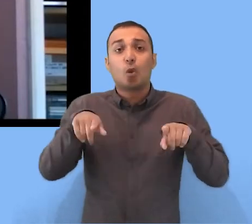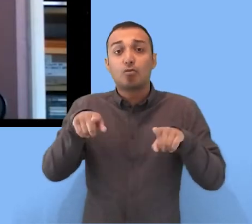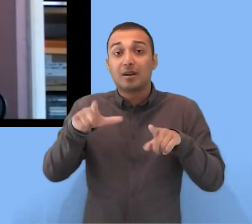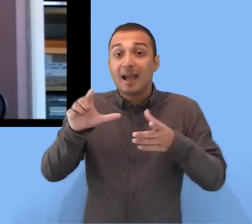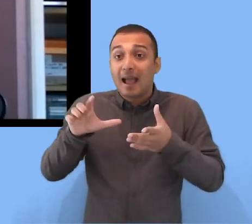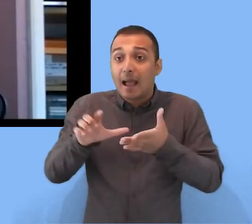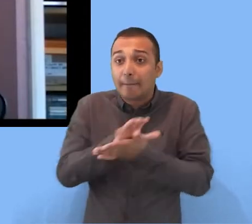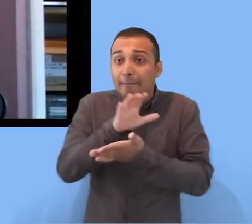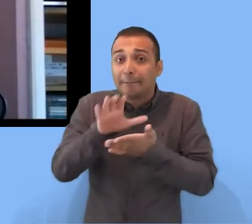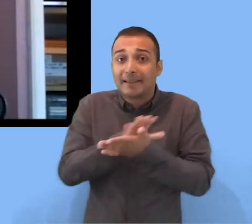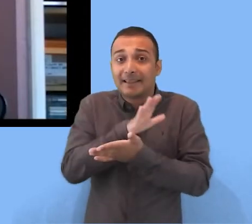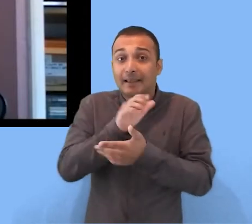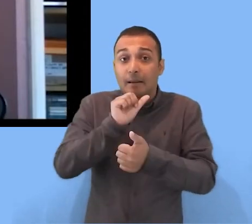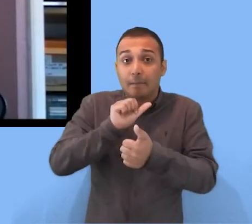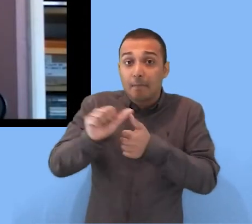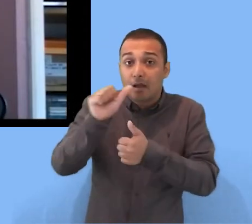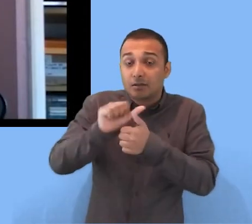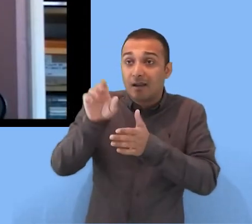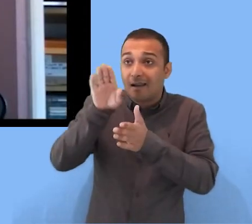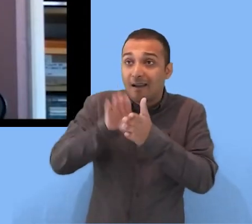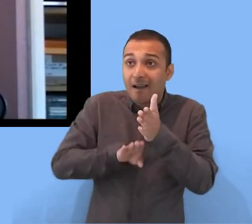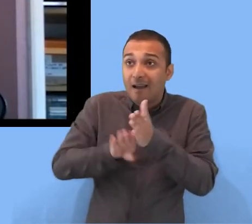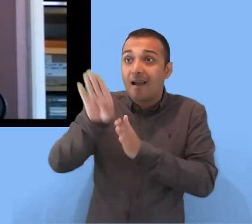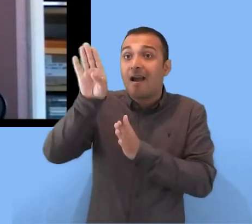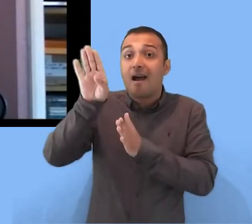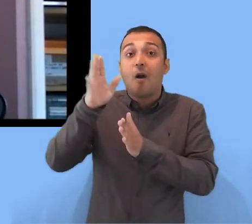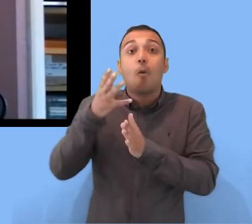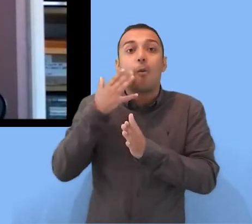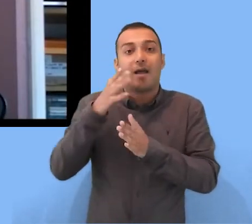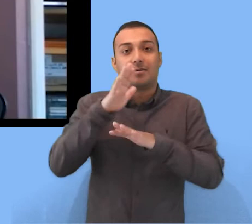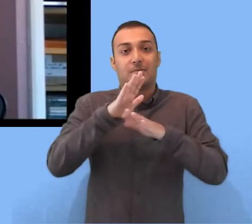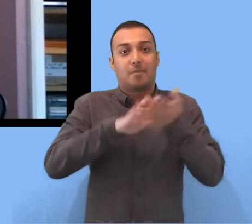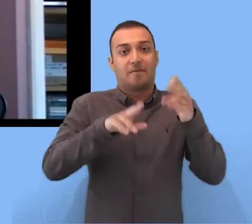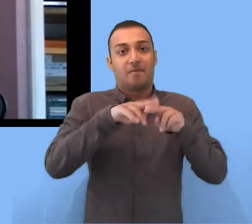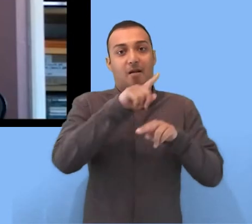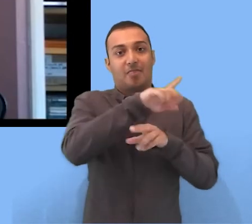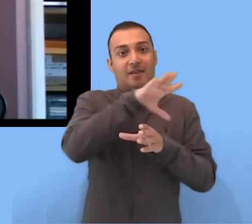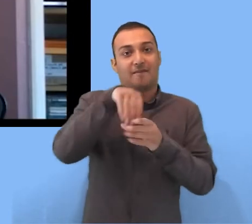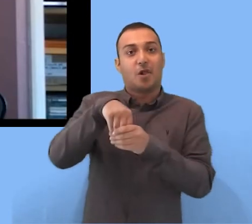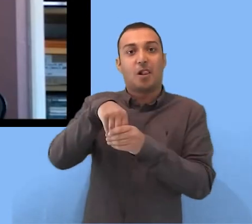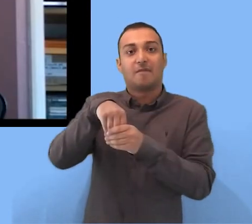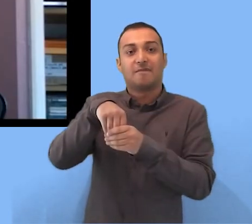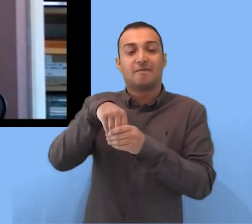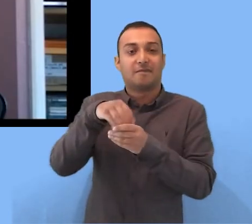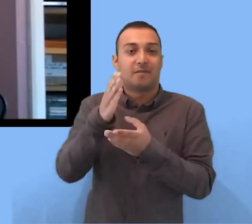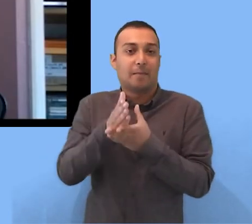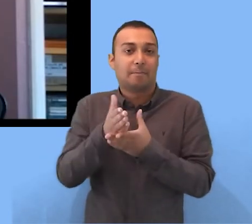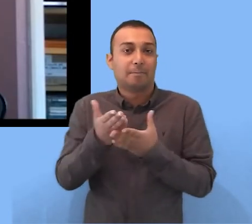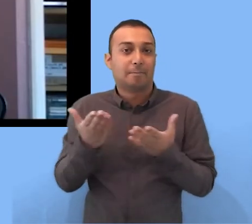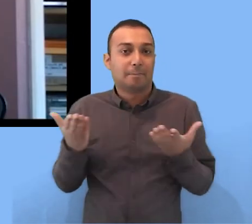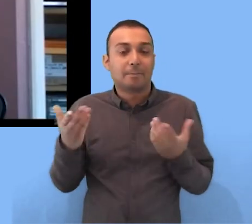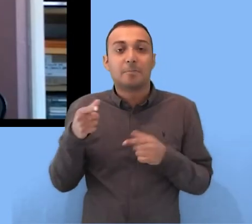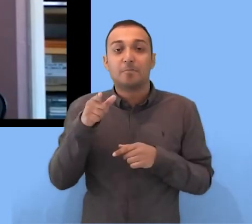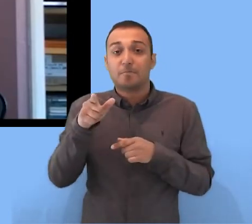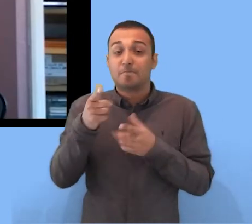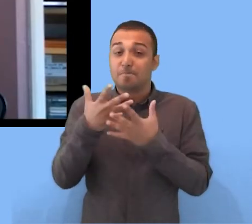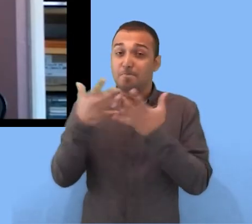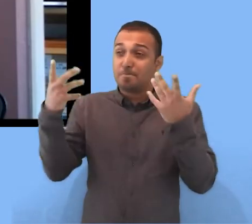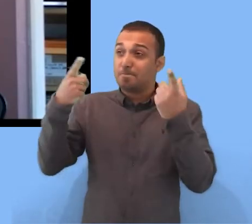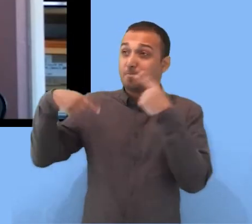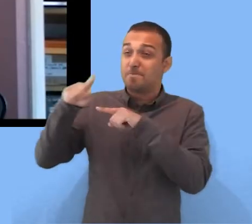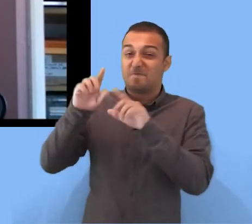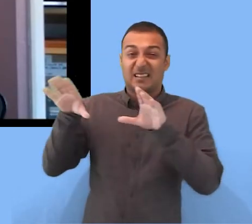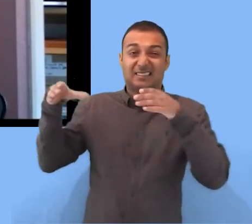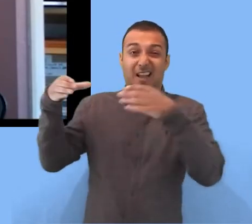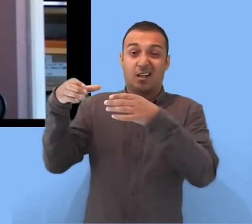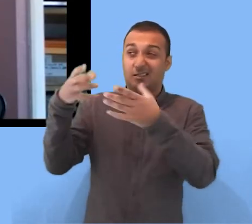better when their parents and carers are actively engaged in their development and learning. And we hear so many voices from the sector that share this